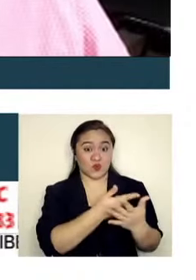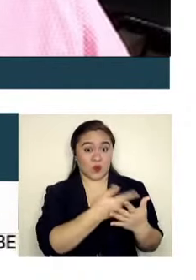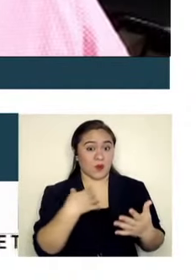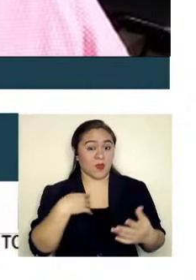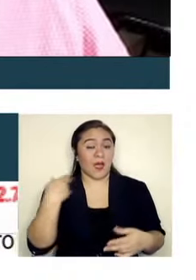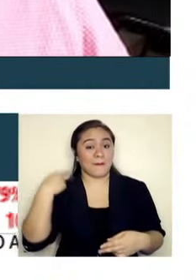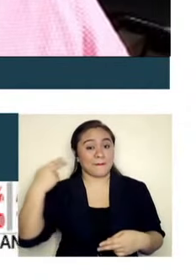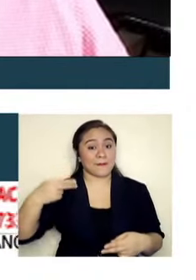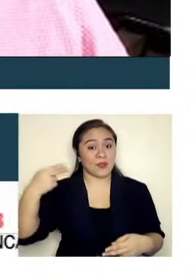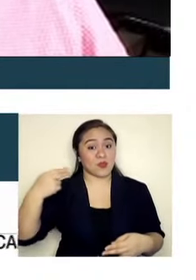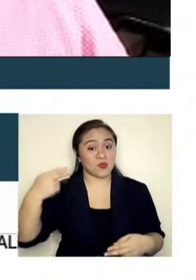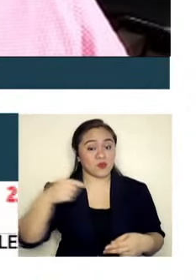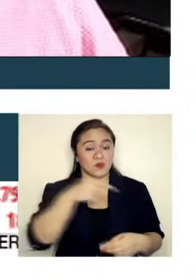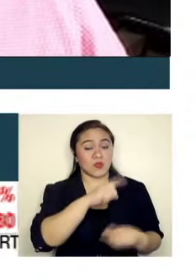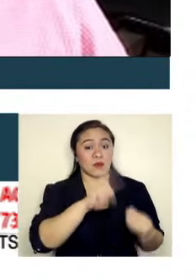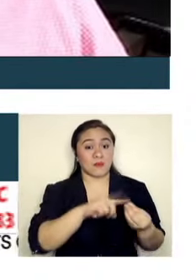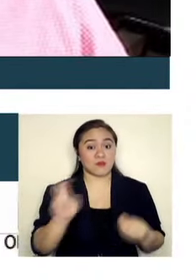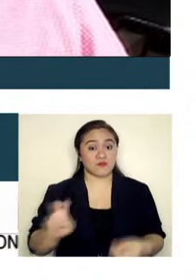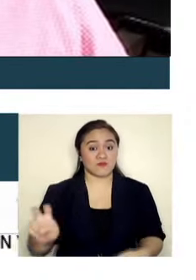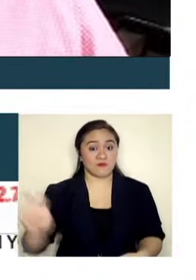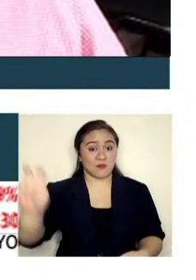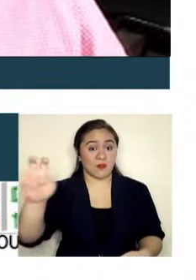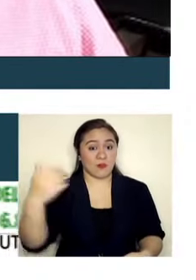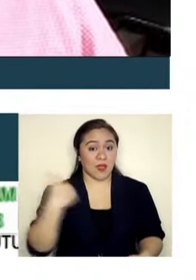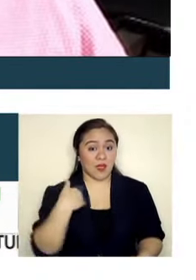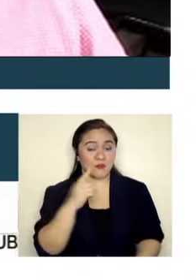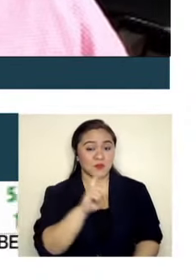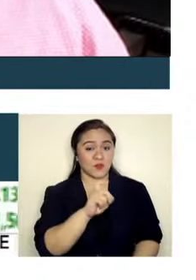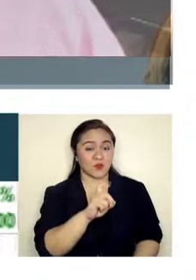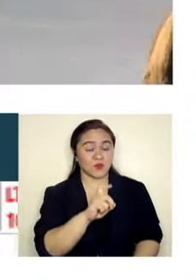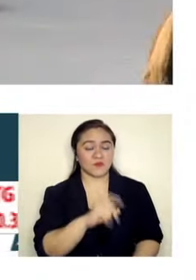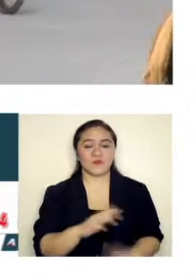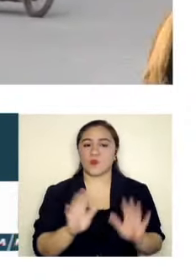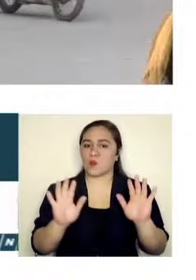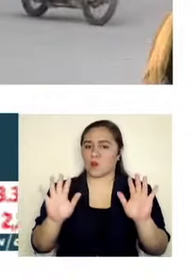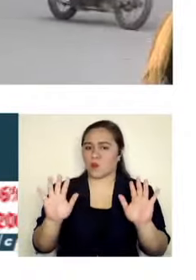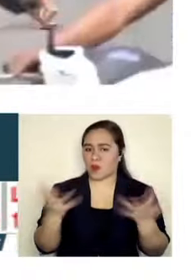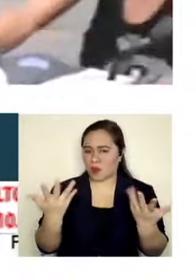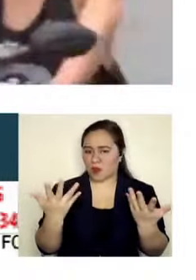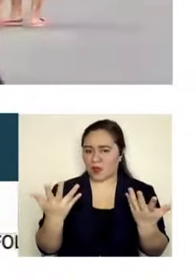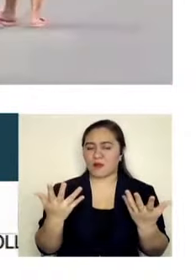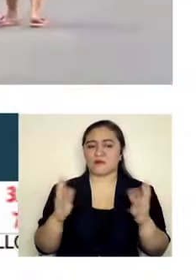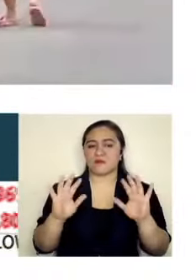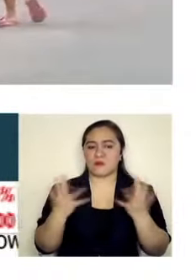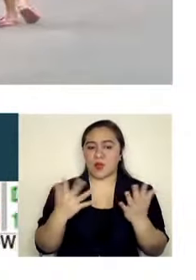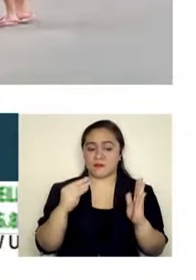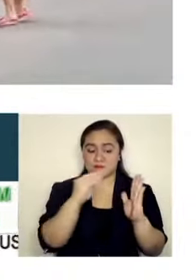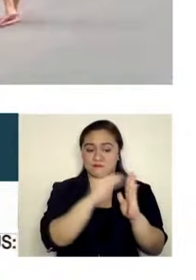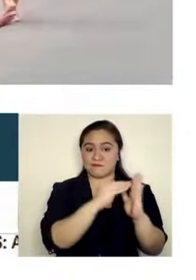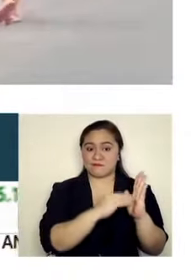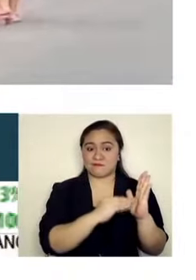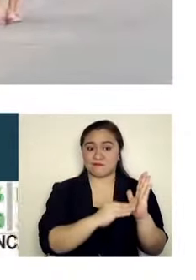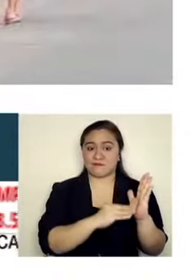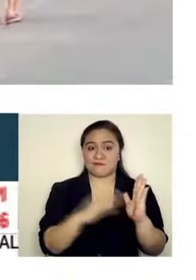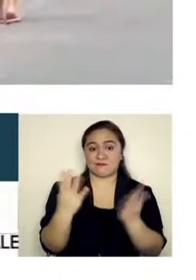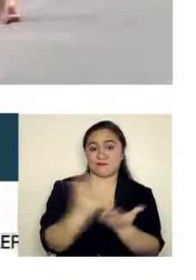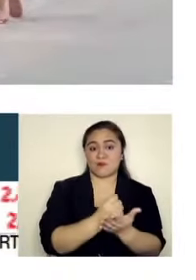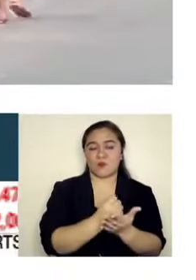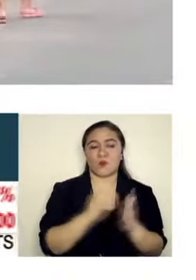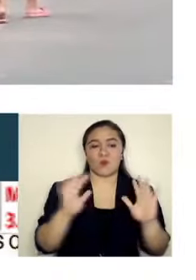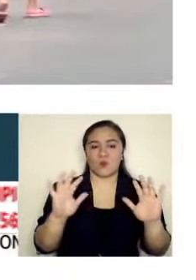whole family has no history of travel, nor any. To date, this moment, I was informed that there